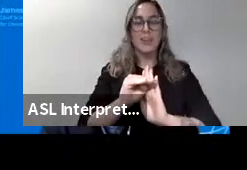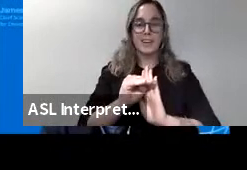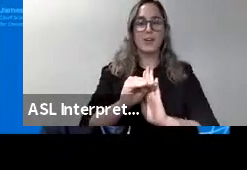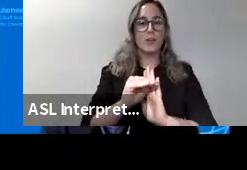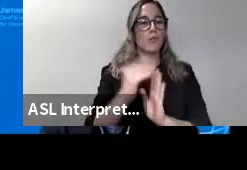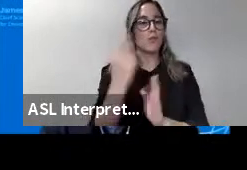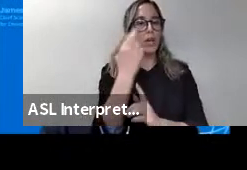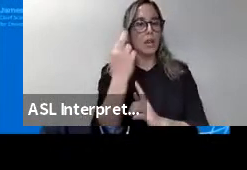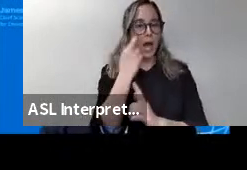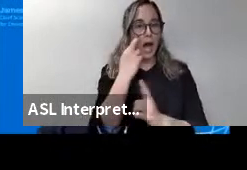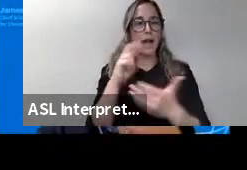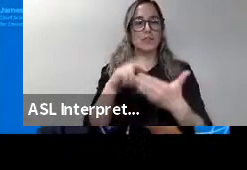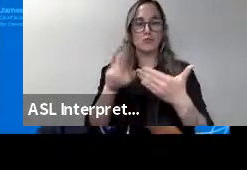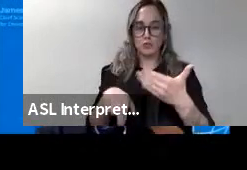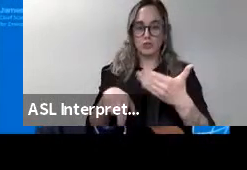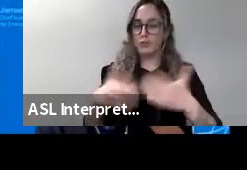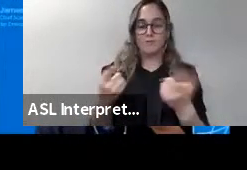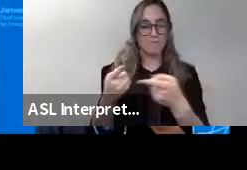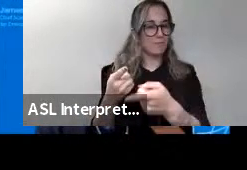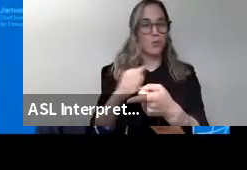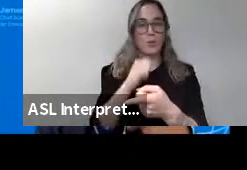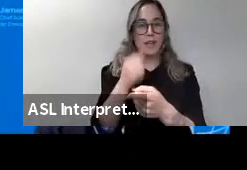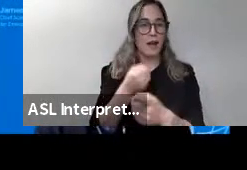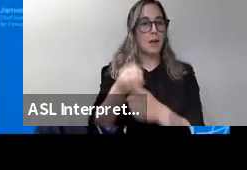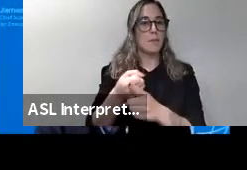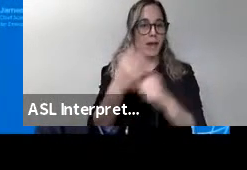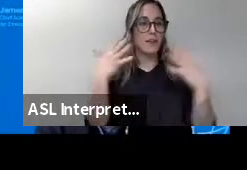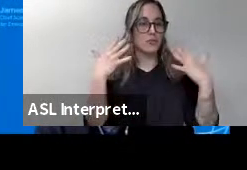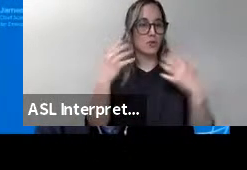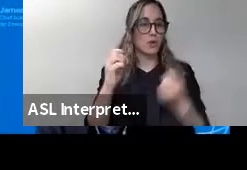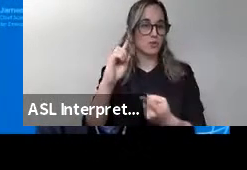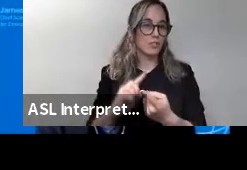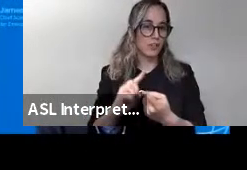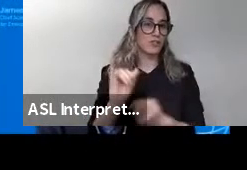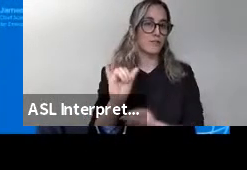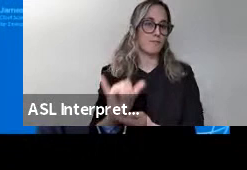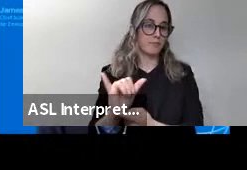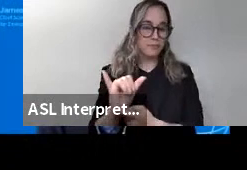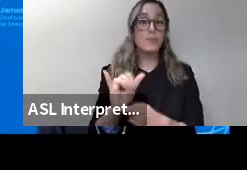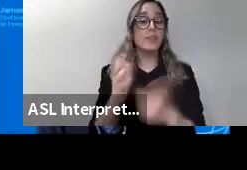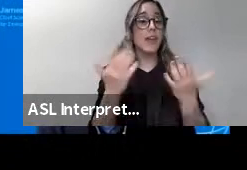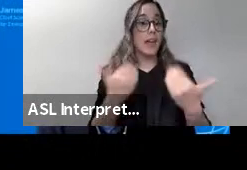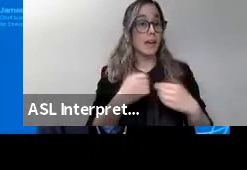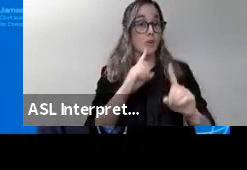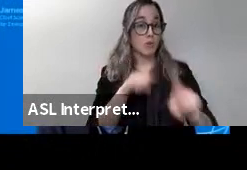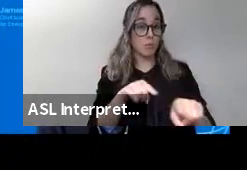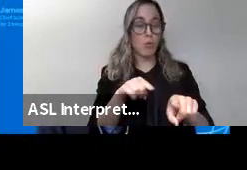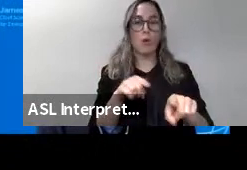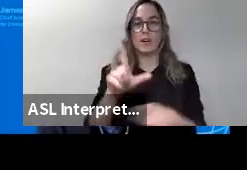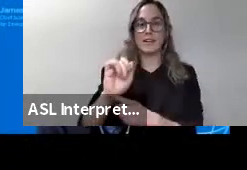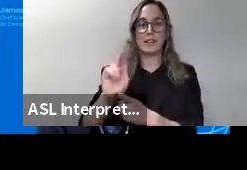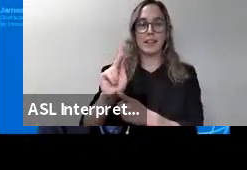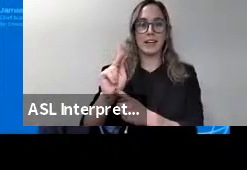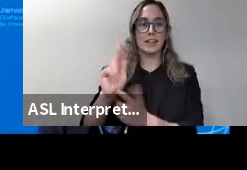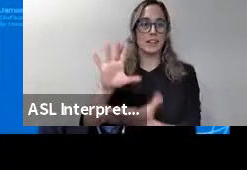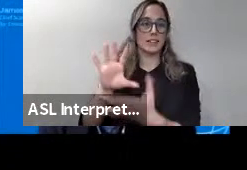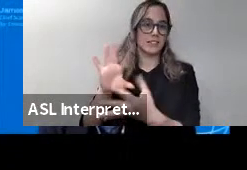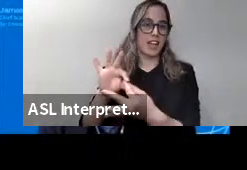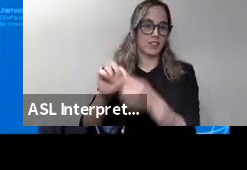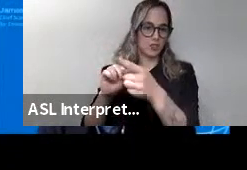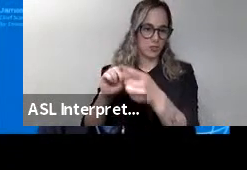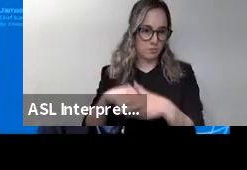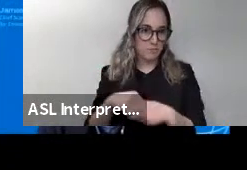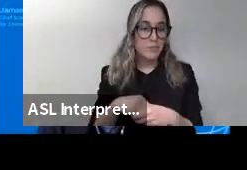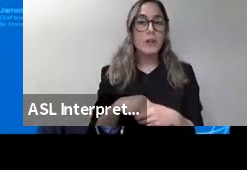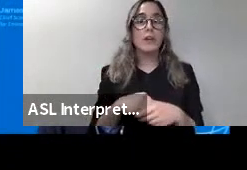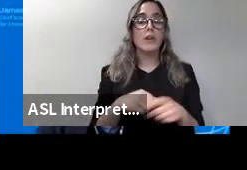to a meaningful noise reduction. And there's a report on that that's linked here. And we're also examining